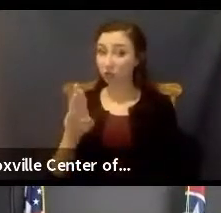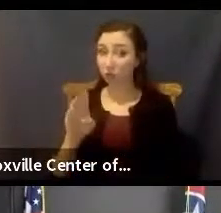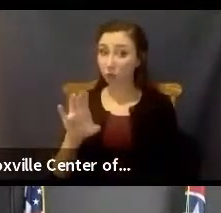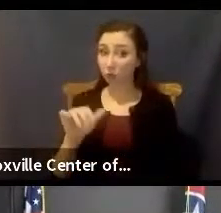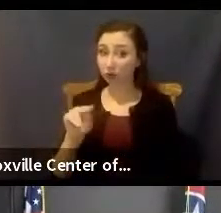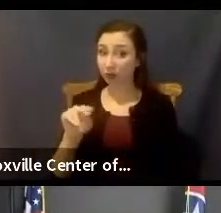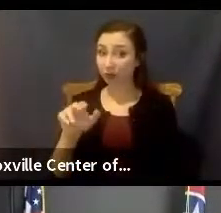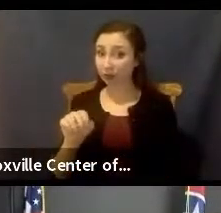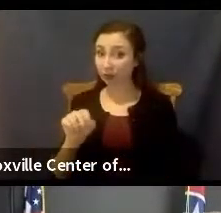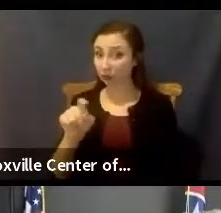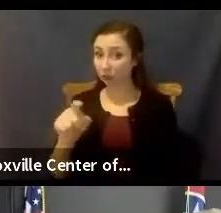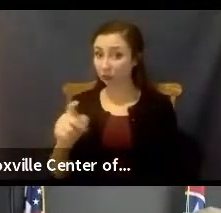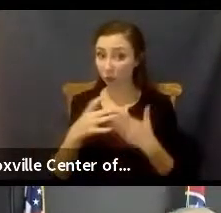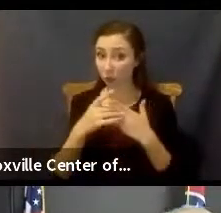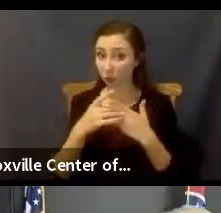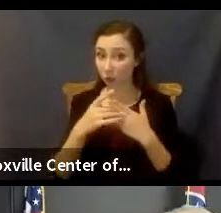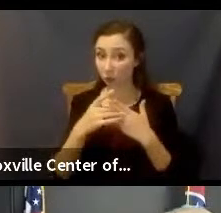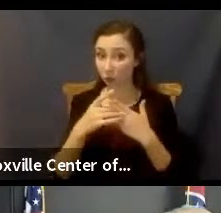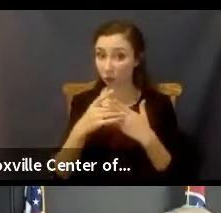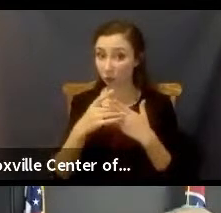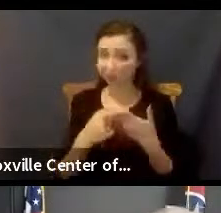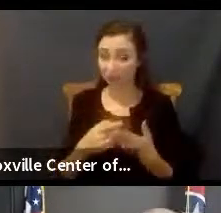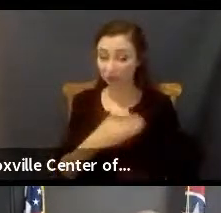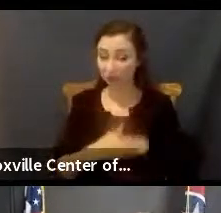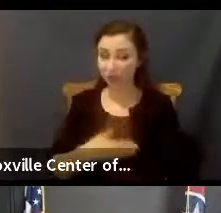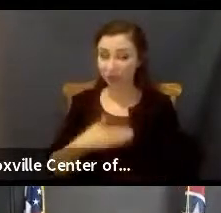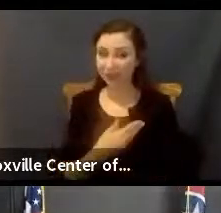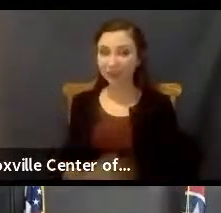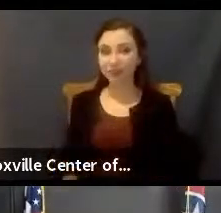to lead that discussion for us, please?